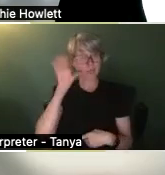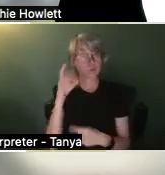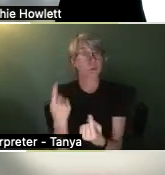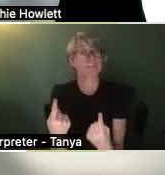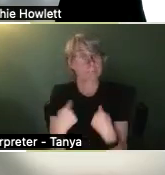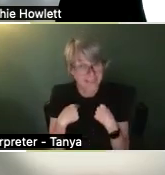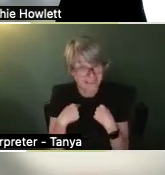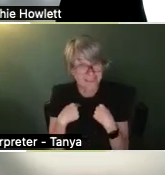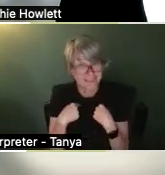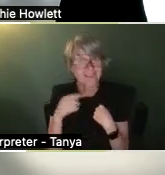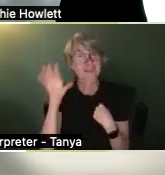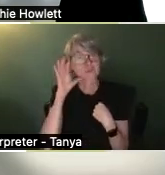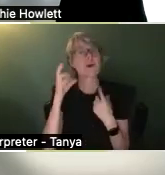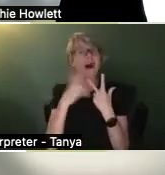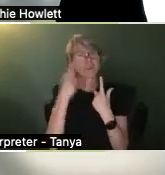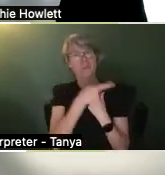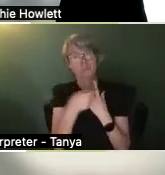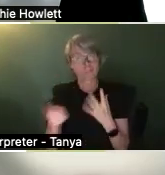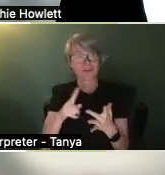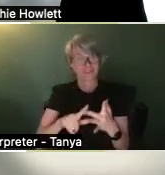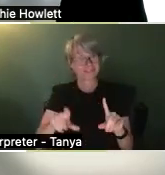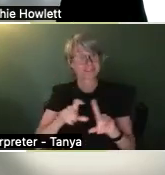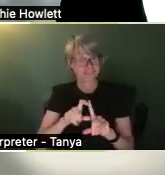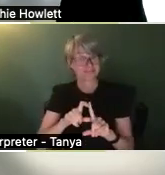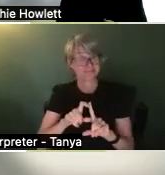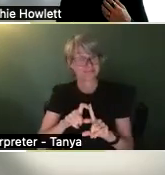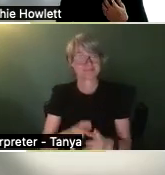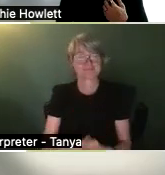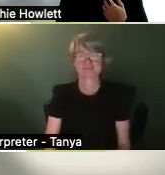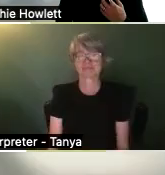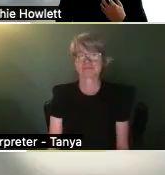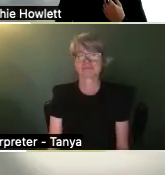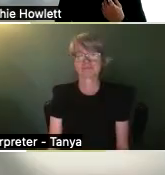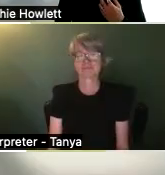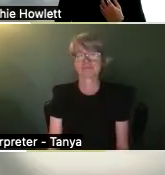to other people with intellectual disability.